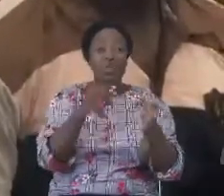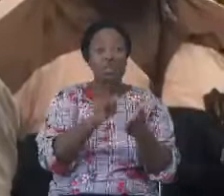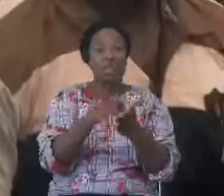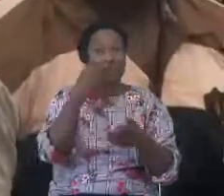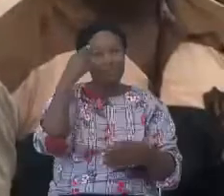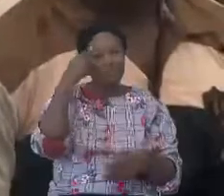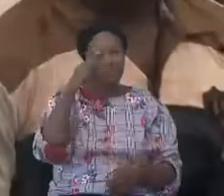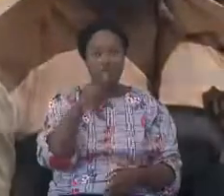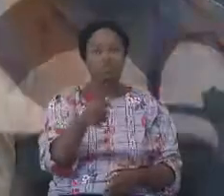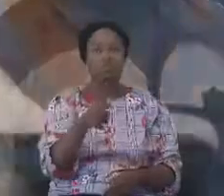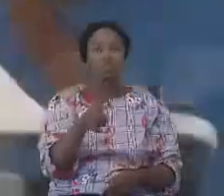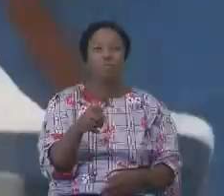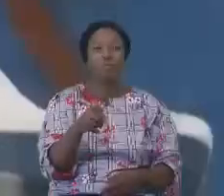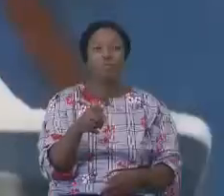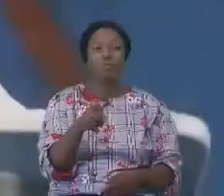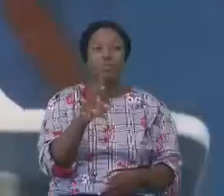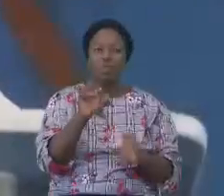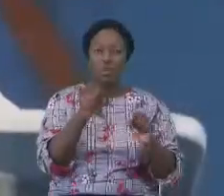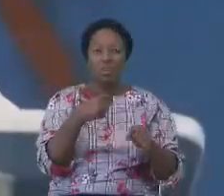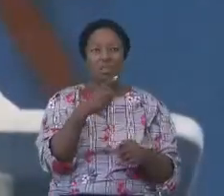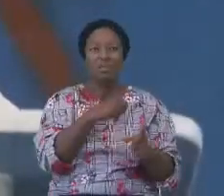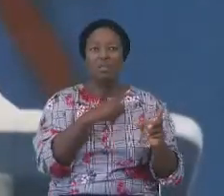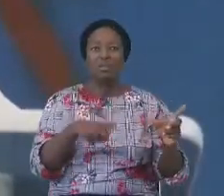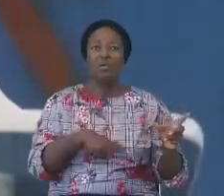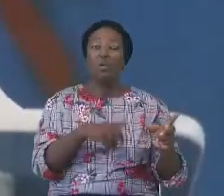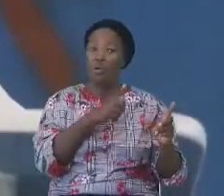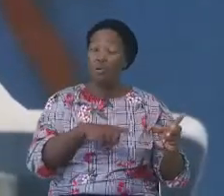he accomplished that for you.